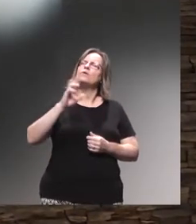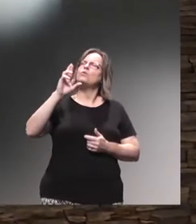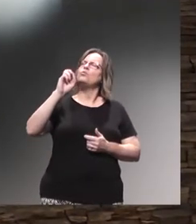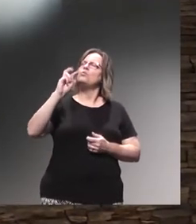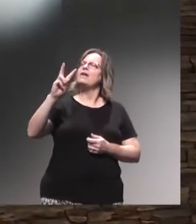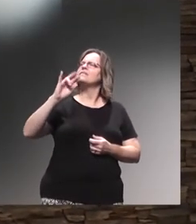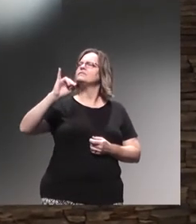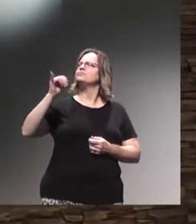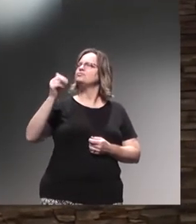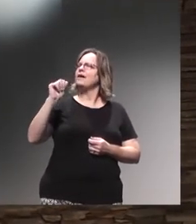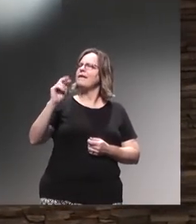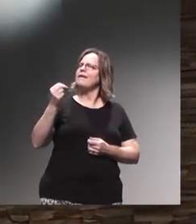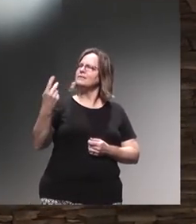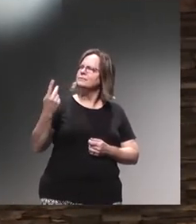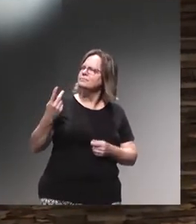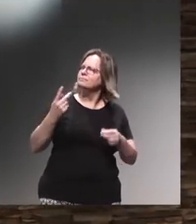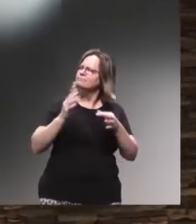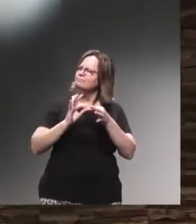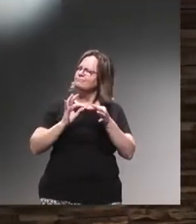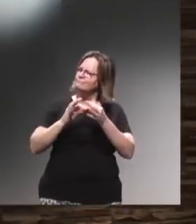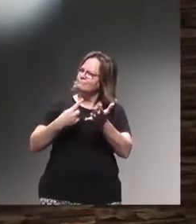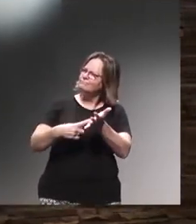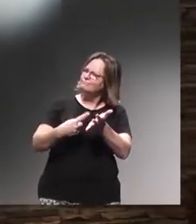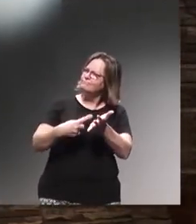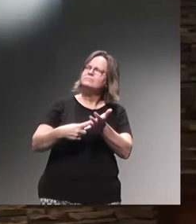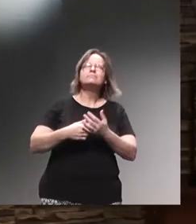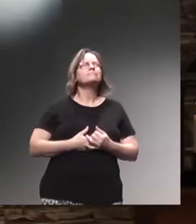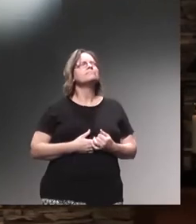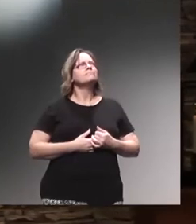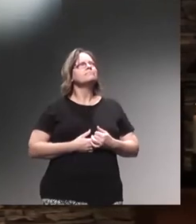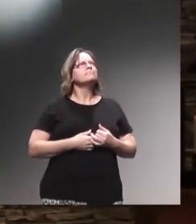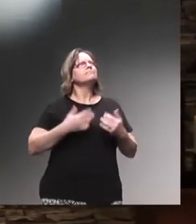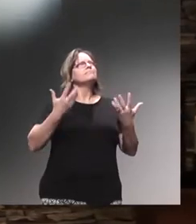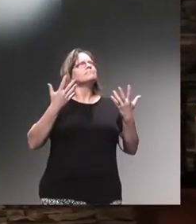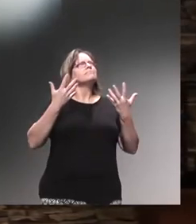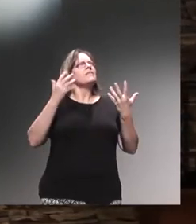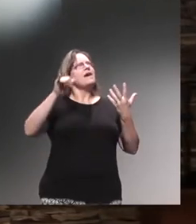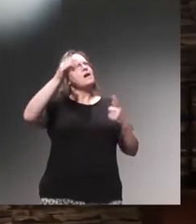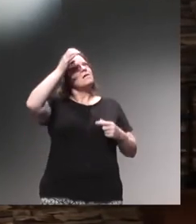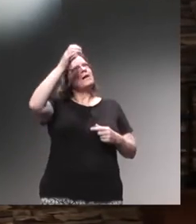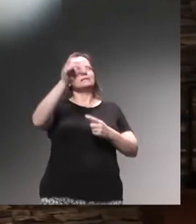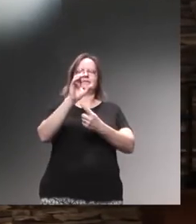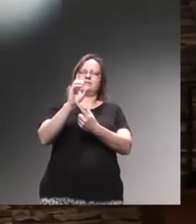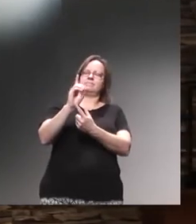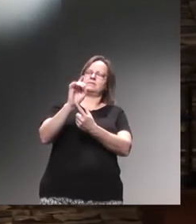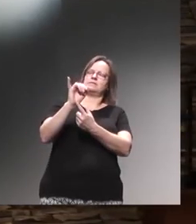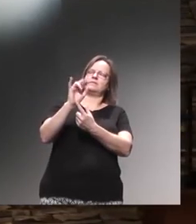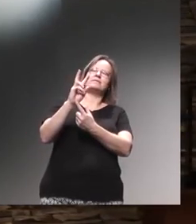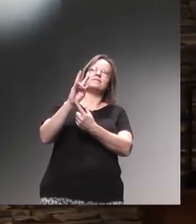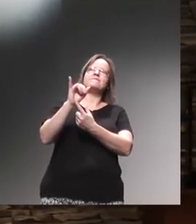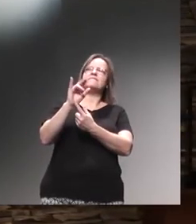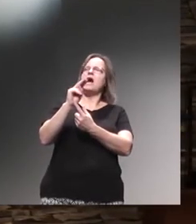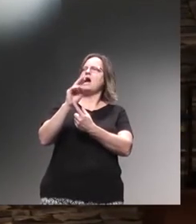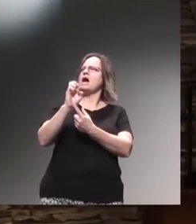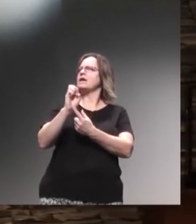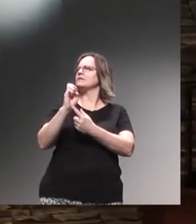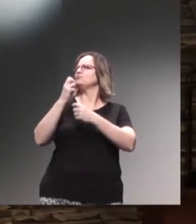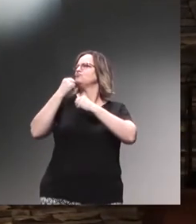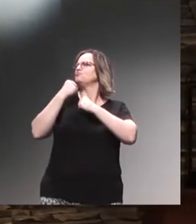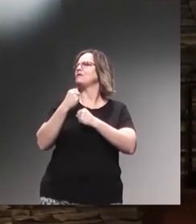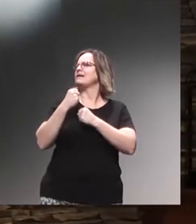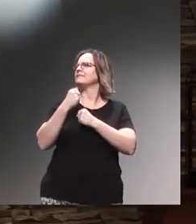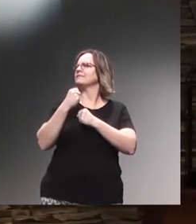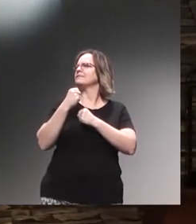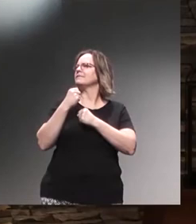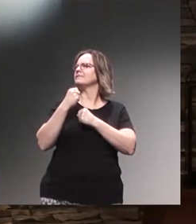this idea of divine strength and how it is that we can move into a place of accessing and utilizing the strength that you